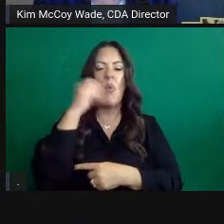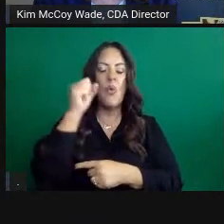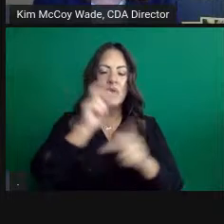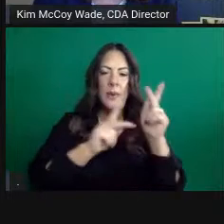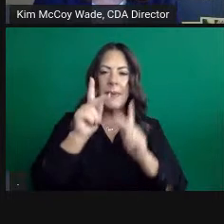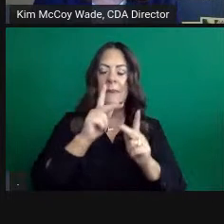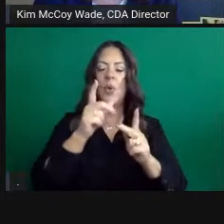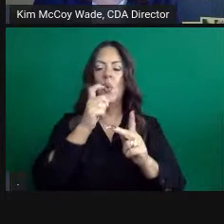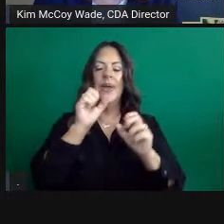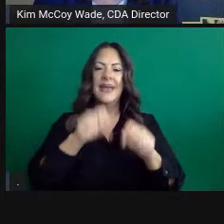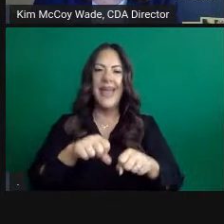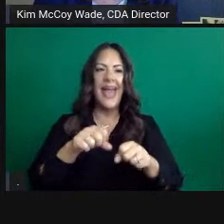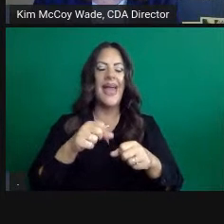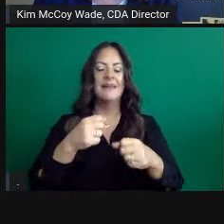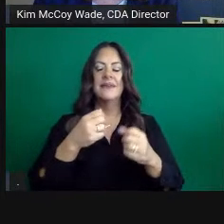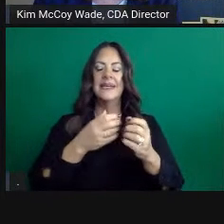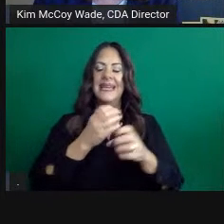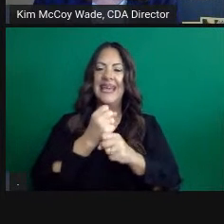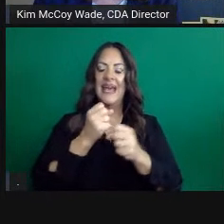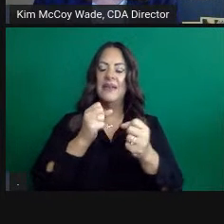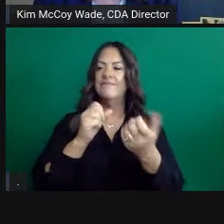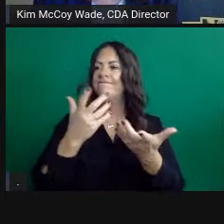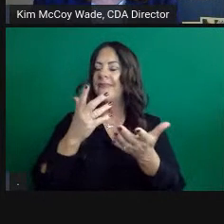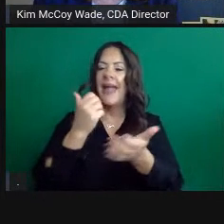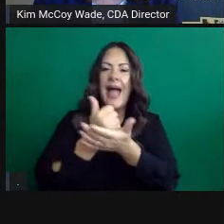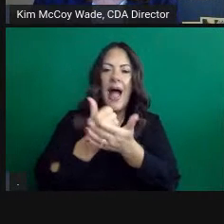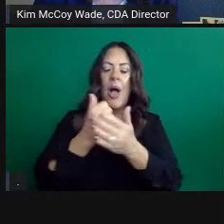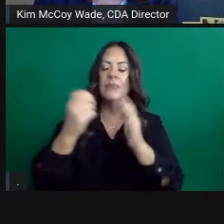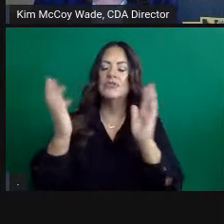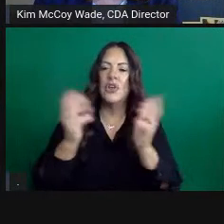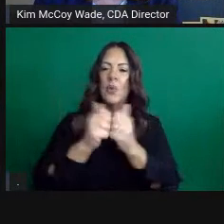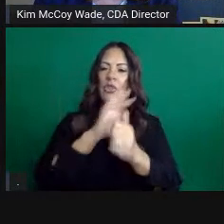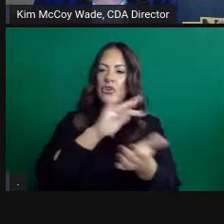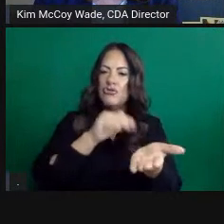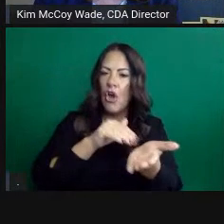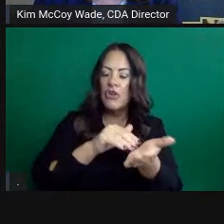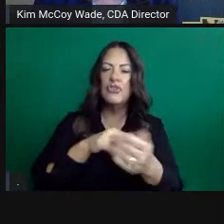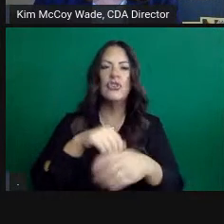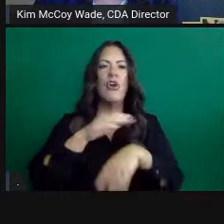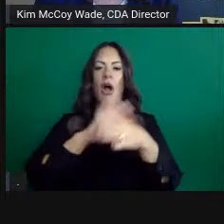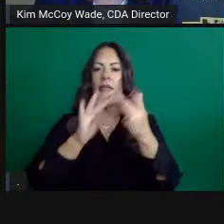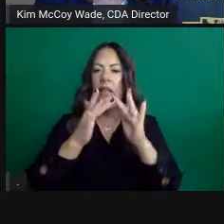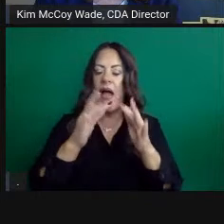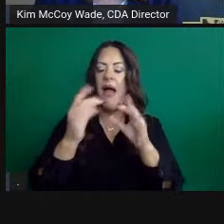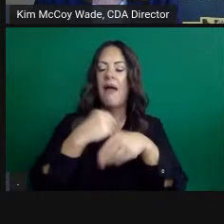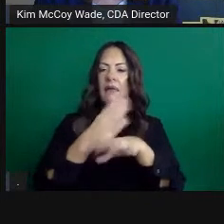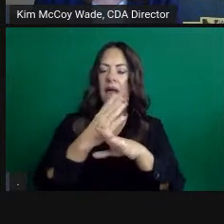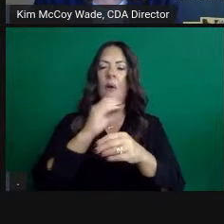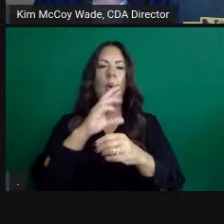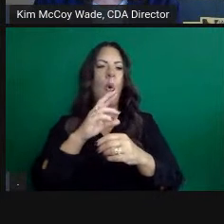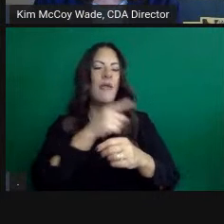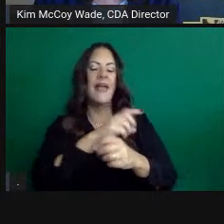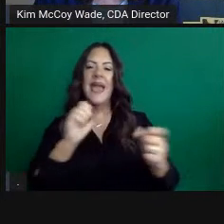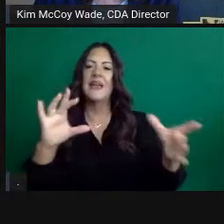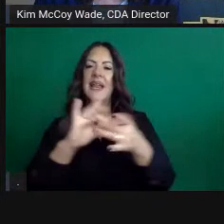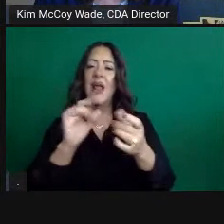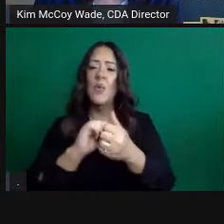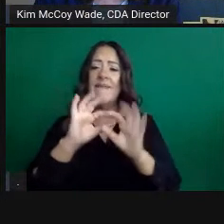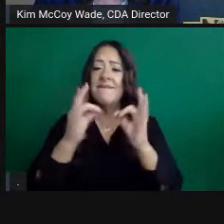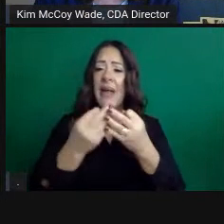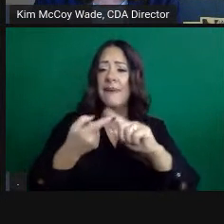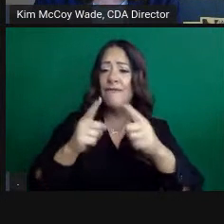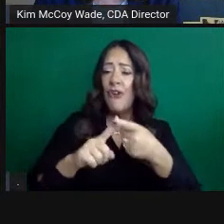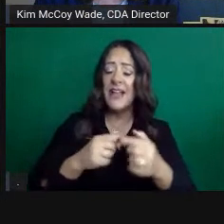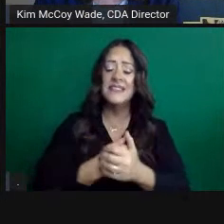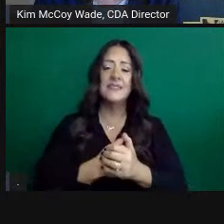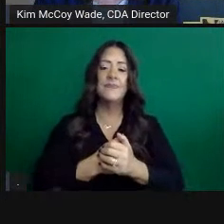with friends and family, and a whole range of content that's only available online right now. The third front is our friends and